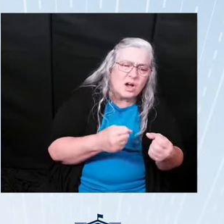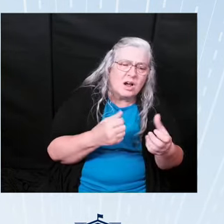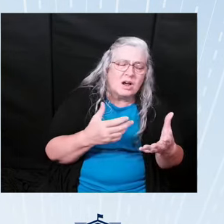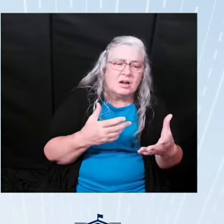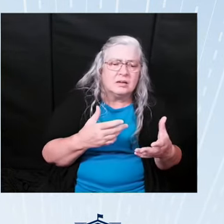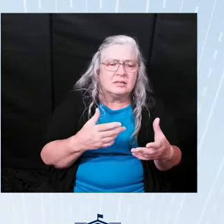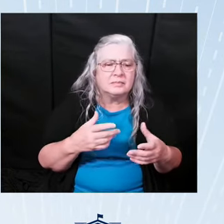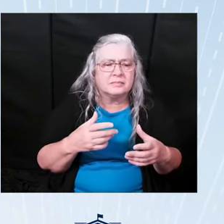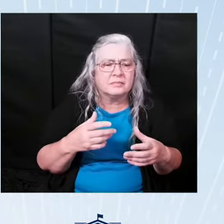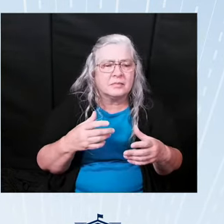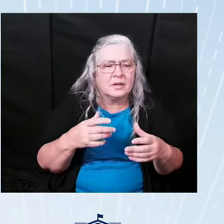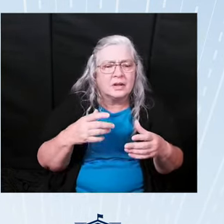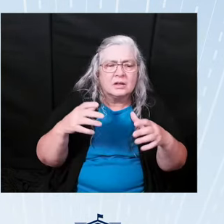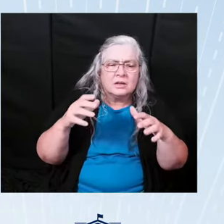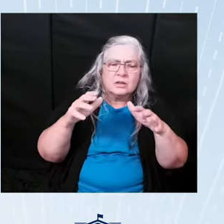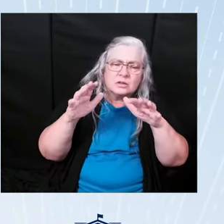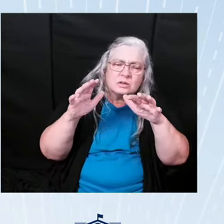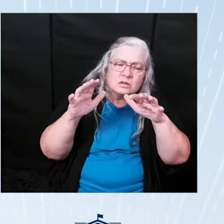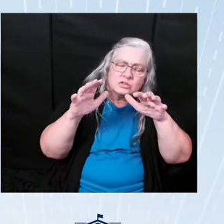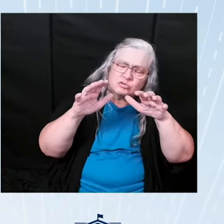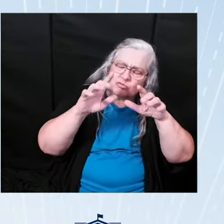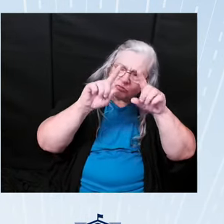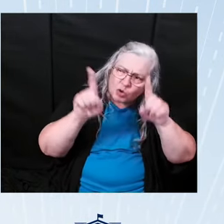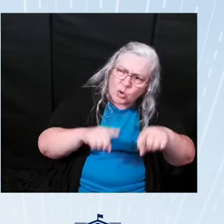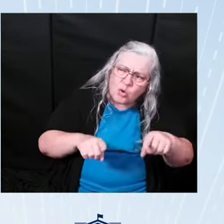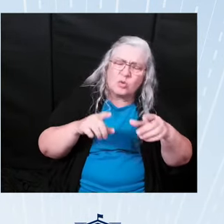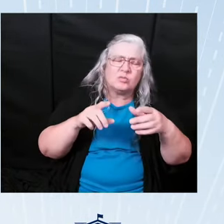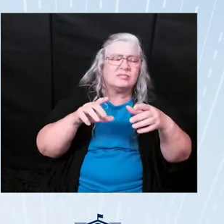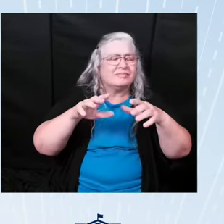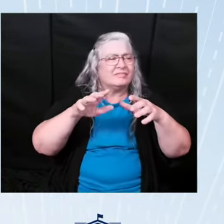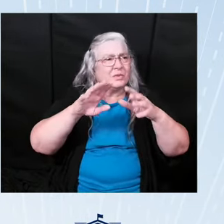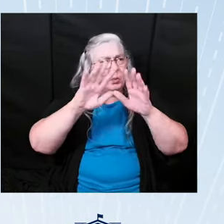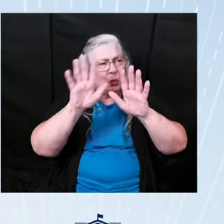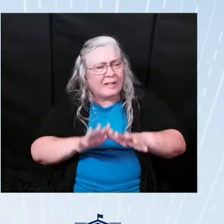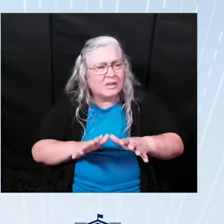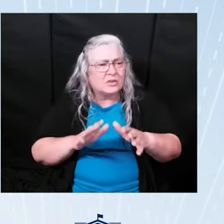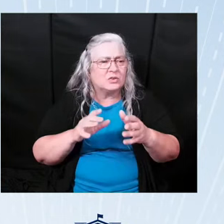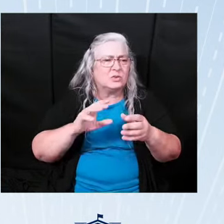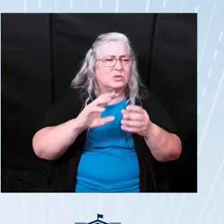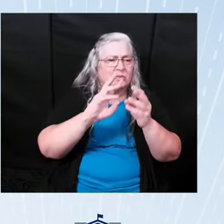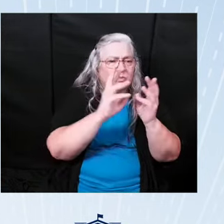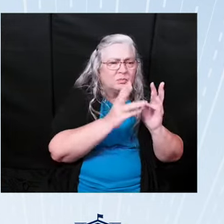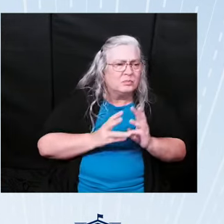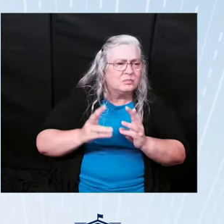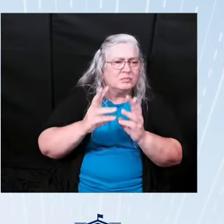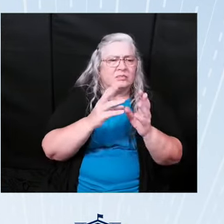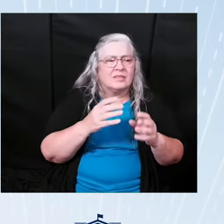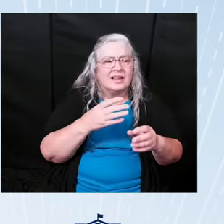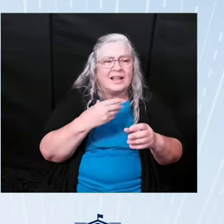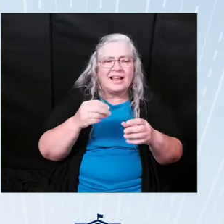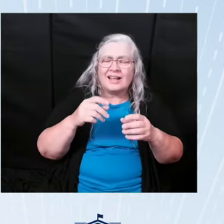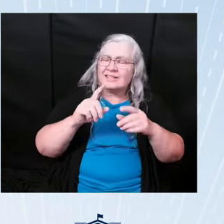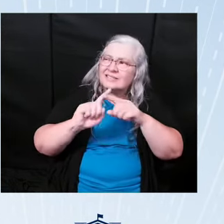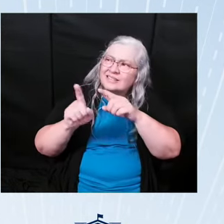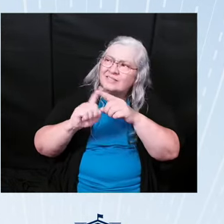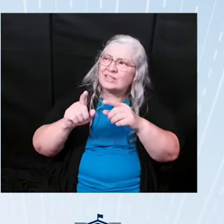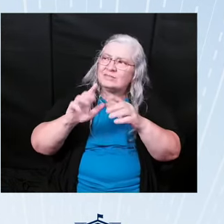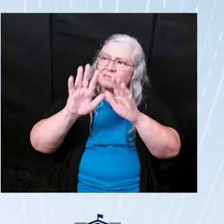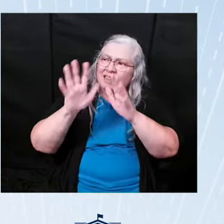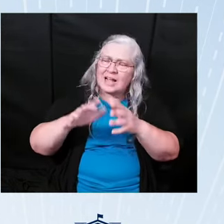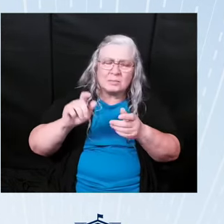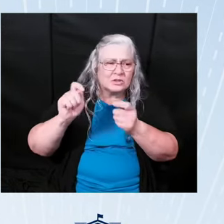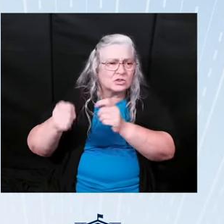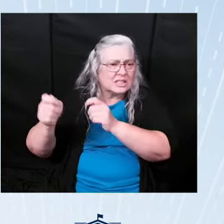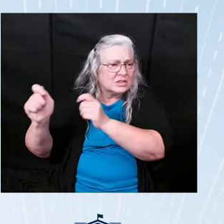in 2018, we saw catastrophic flooding well above the 1,000-year storm levels as a result of